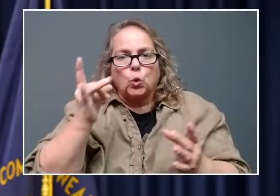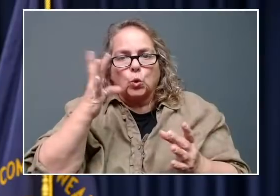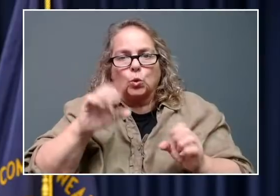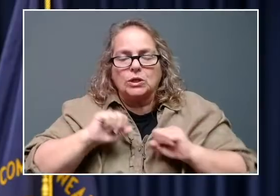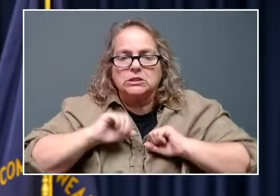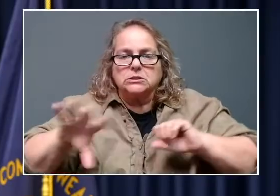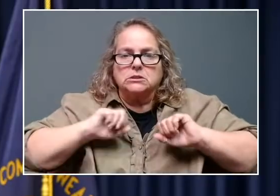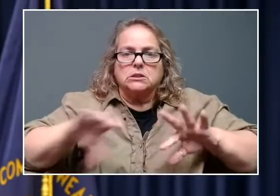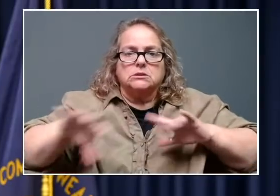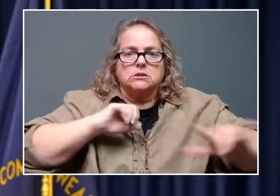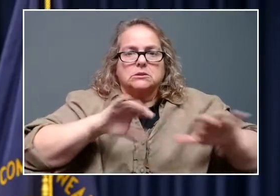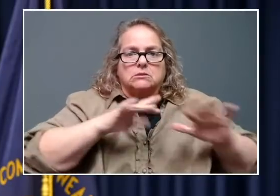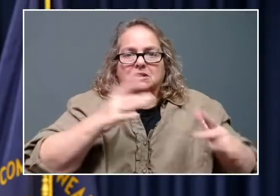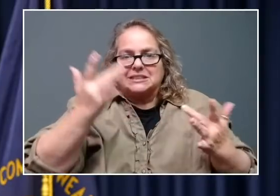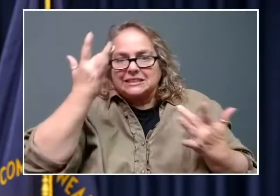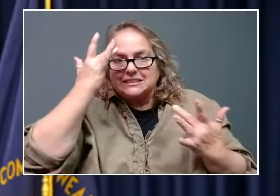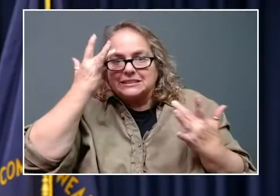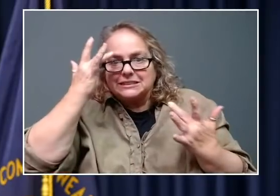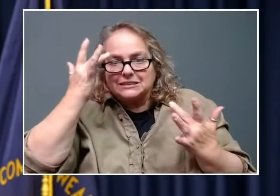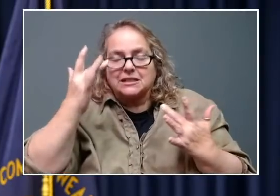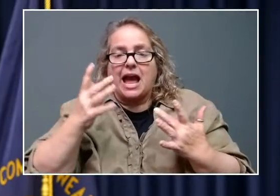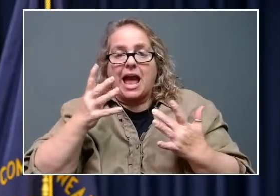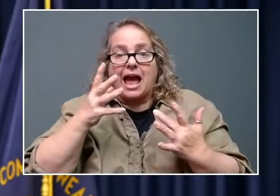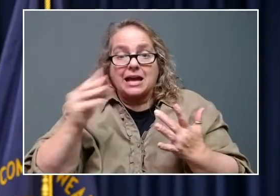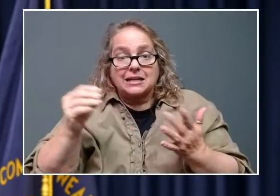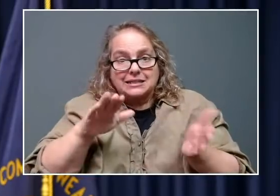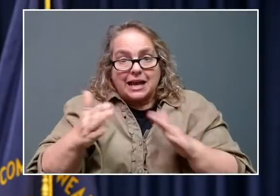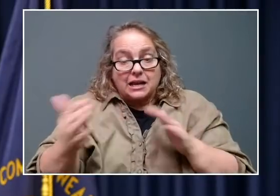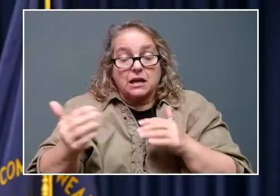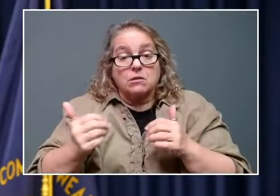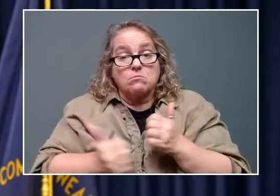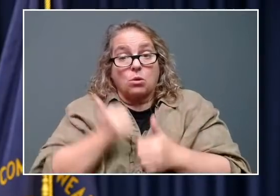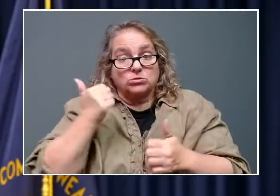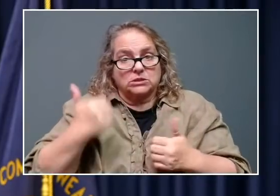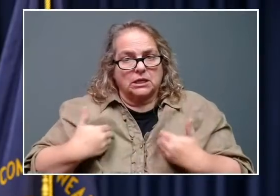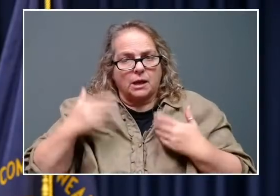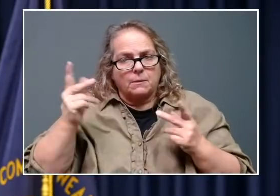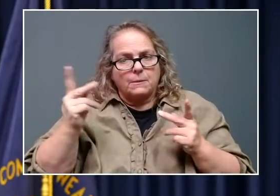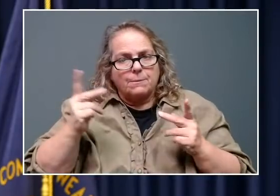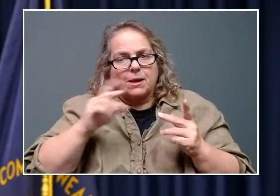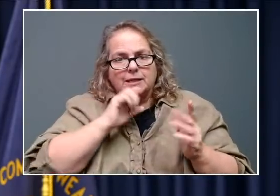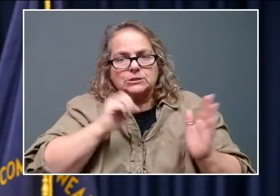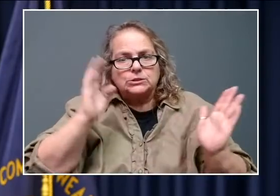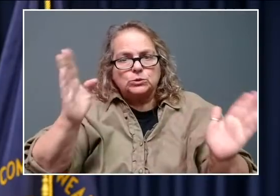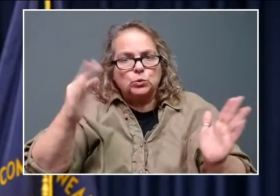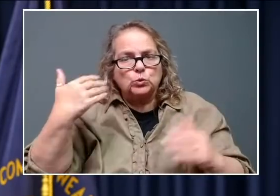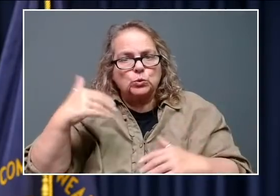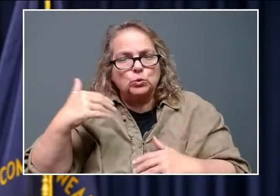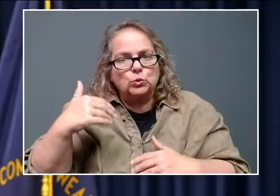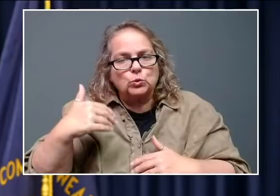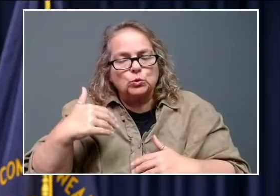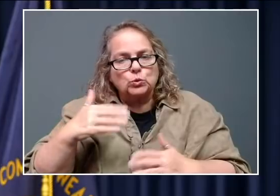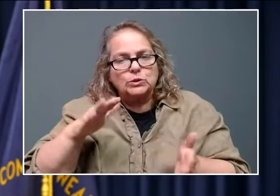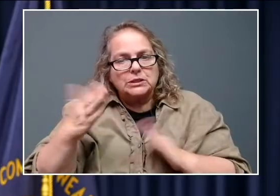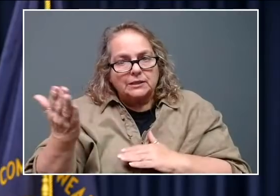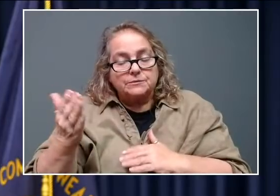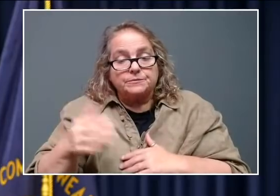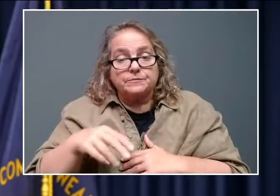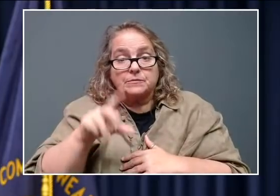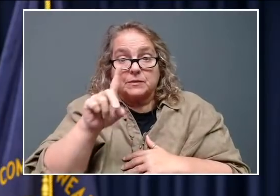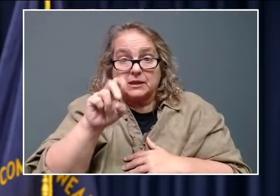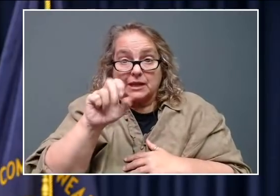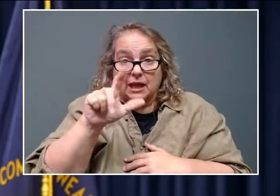earlier versions, taking younger people away from us. It is Delta that's causing the U.S.